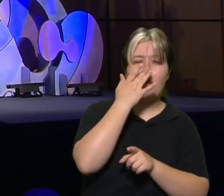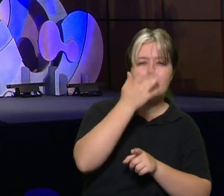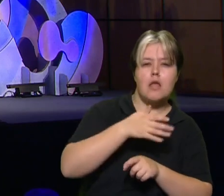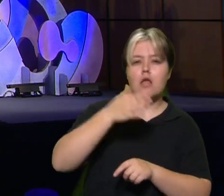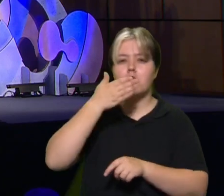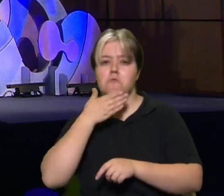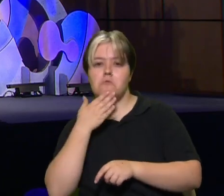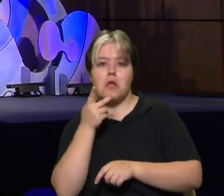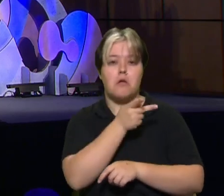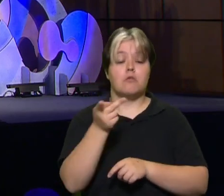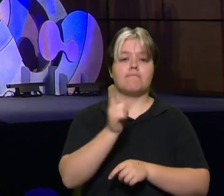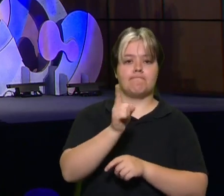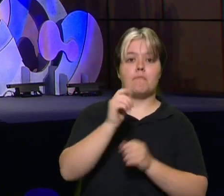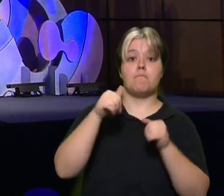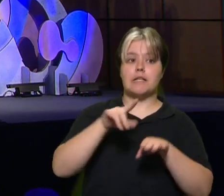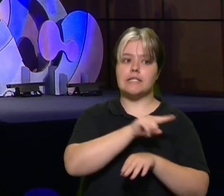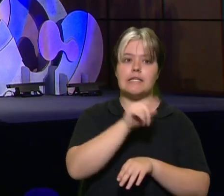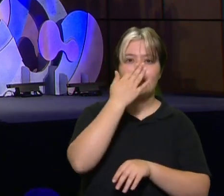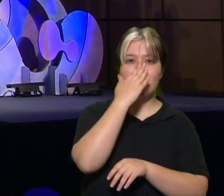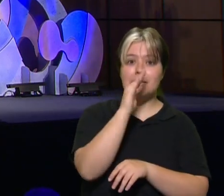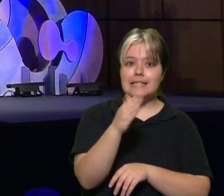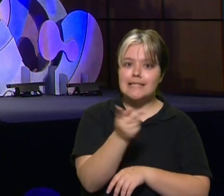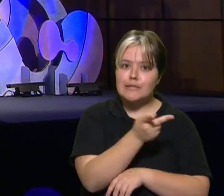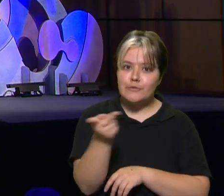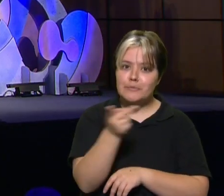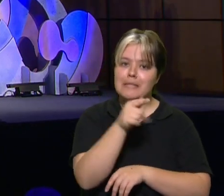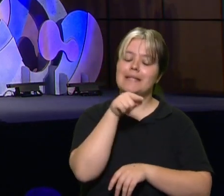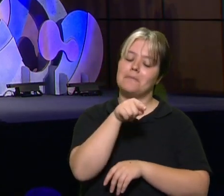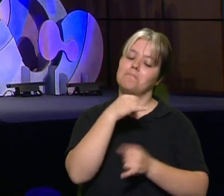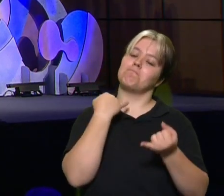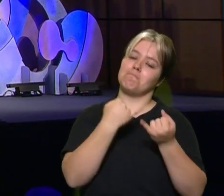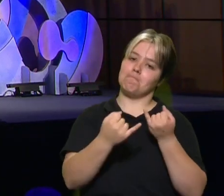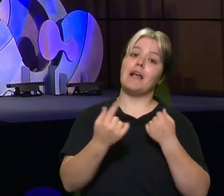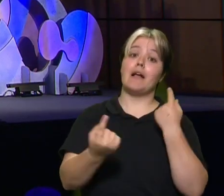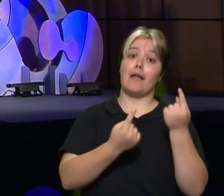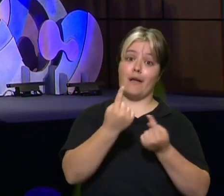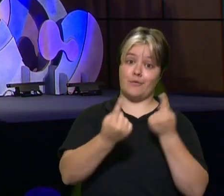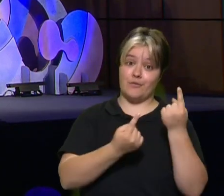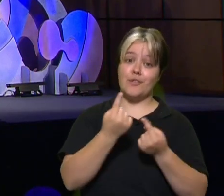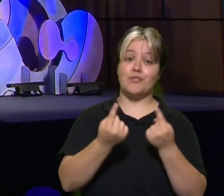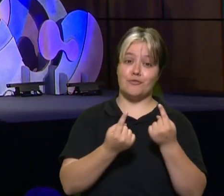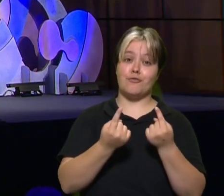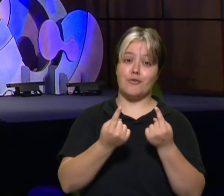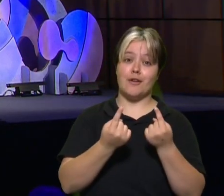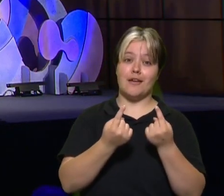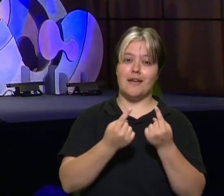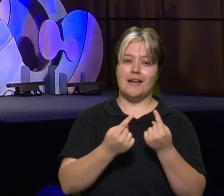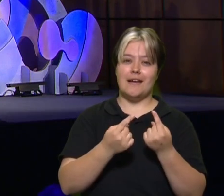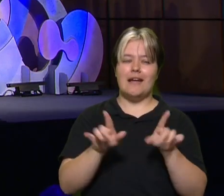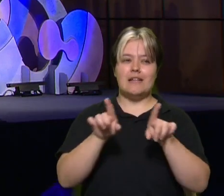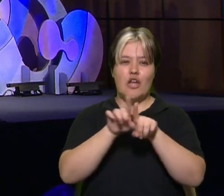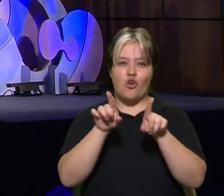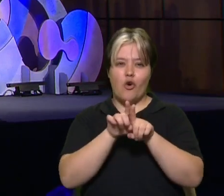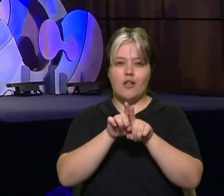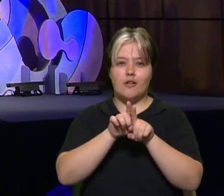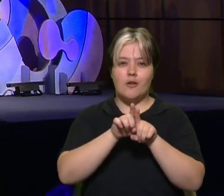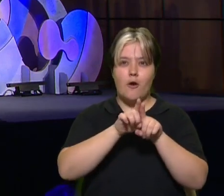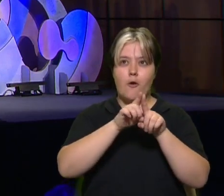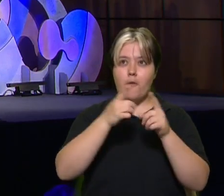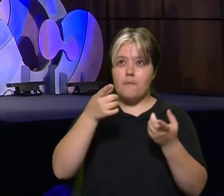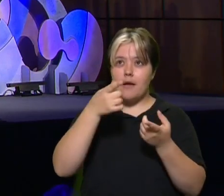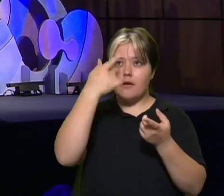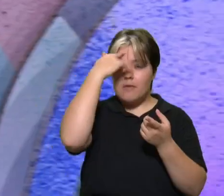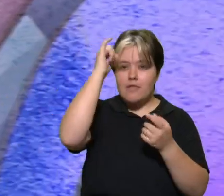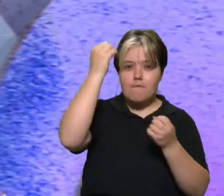not white black. It's not black and white, because the similarities you can see here are the danger. And you look at